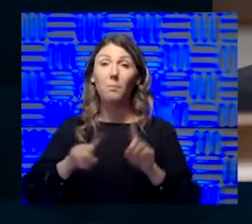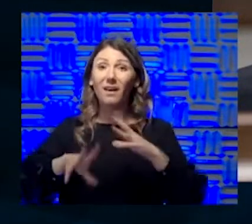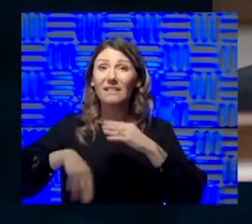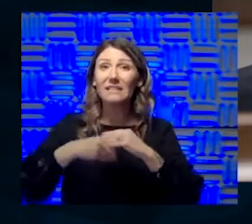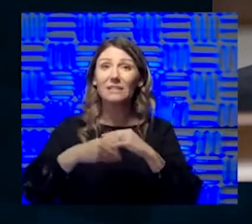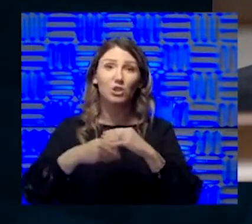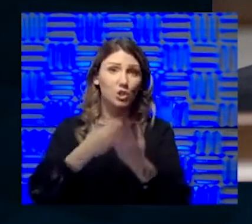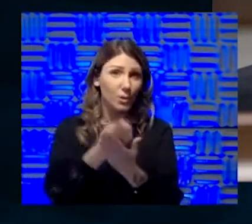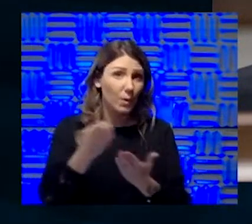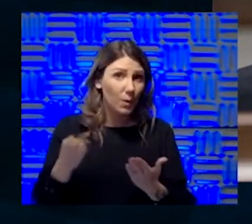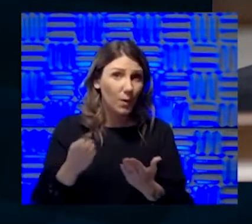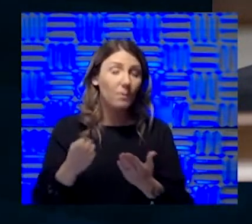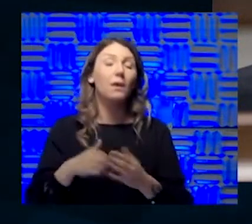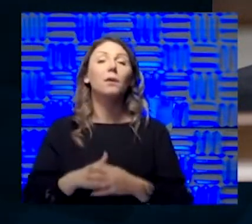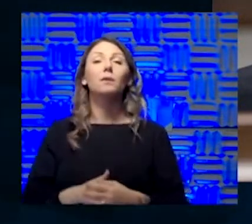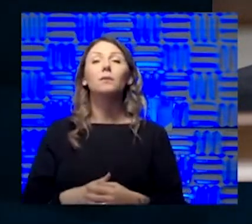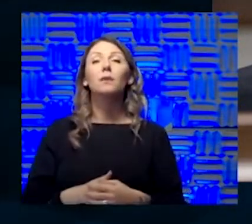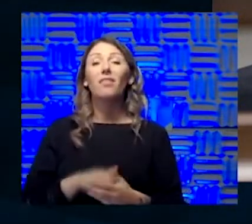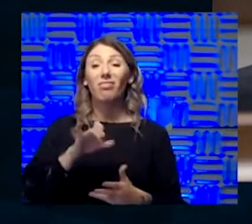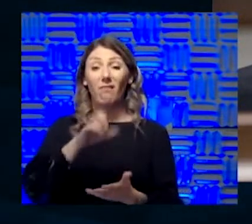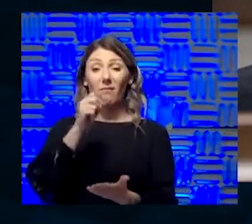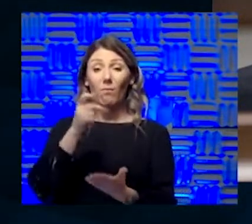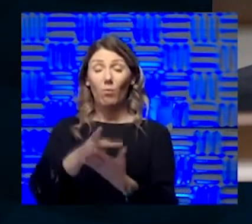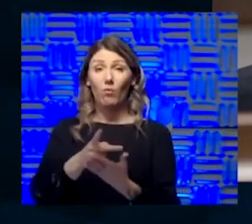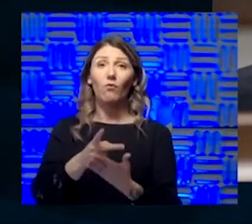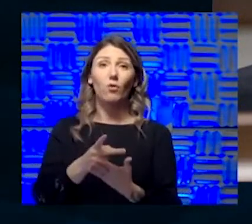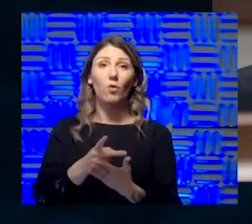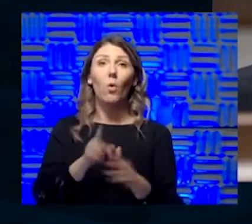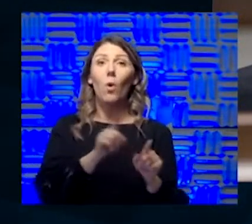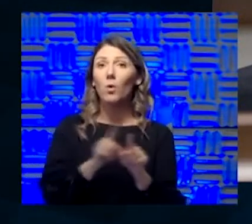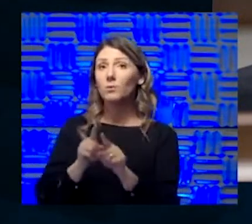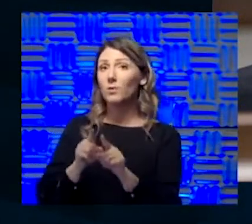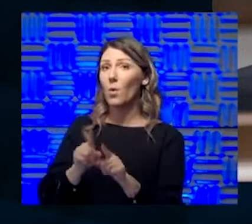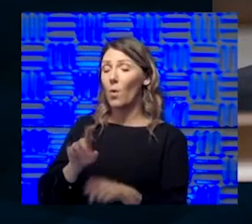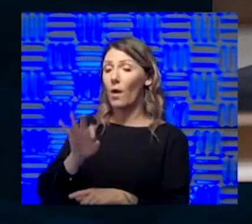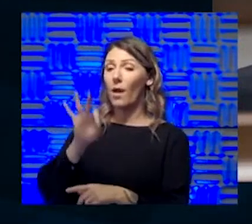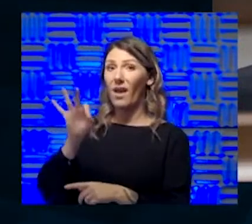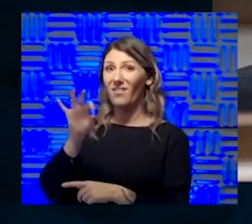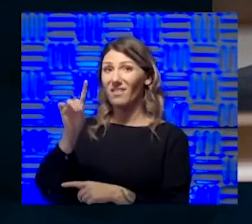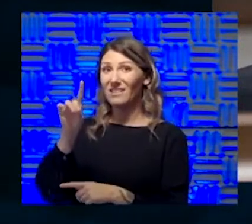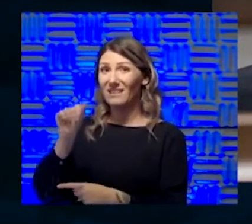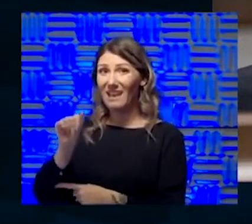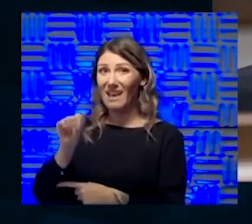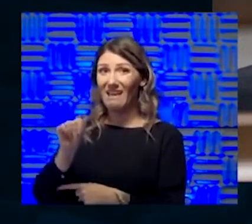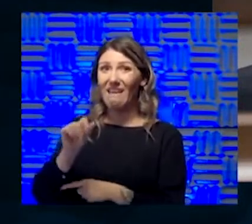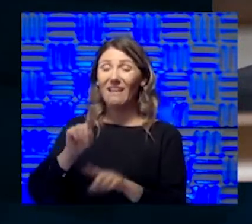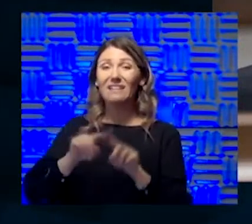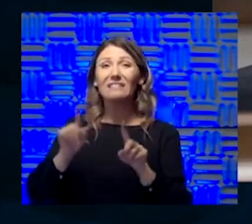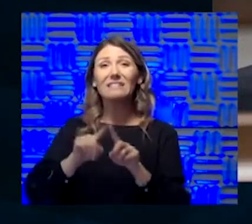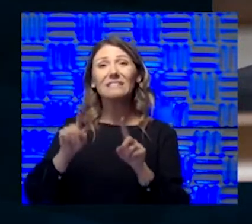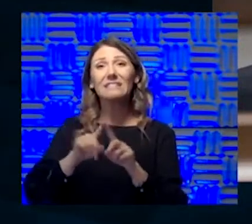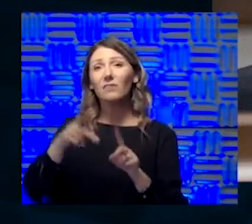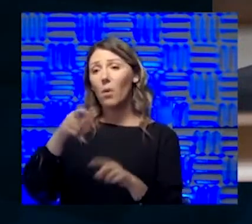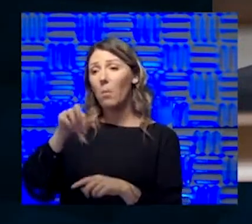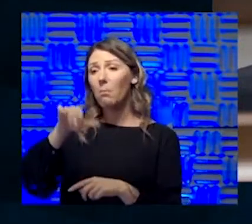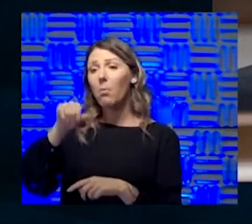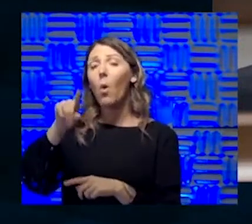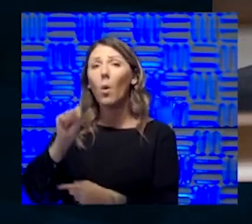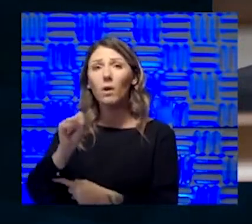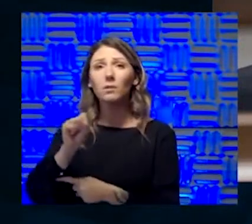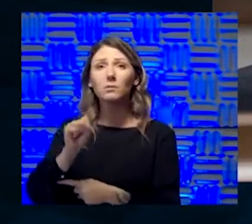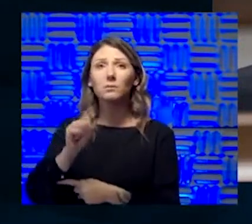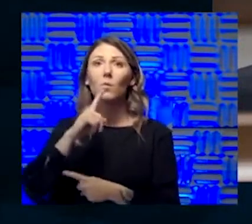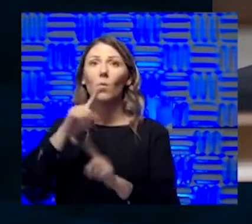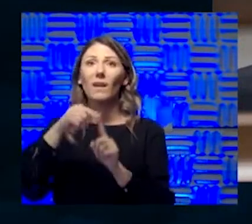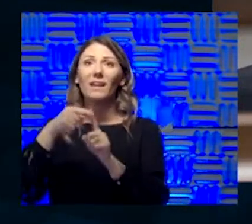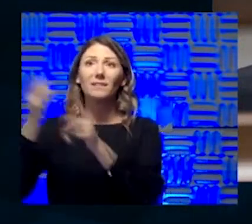Brian, getting that approval, it's also FDA's work at ports across our country, making certain that what is being imported